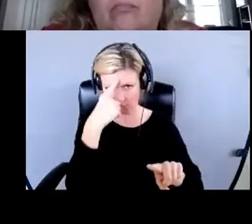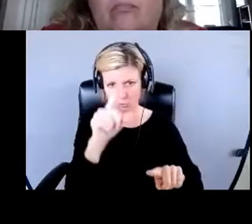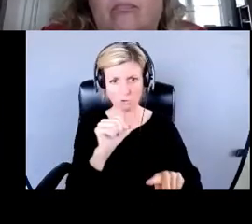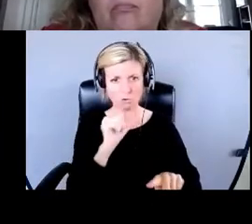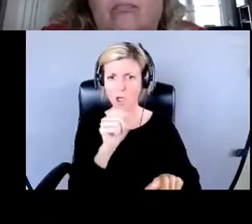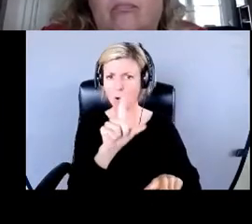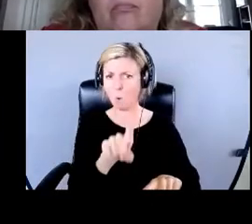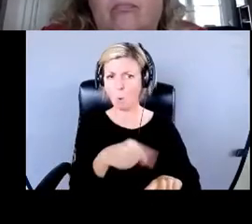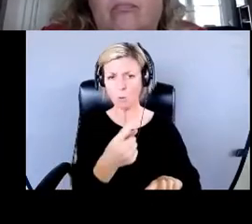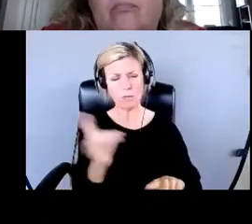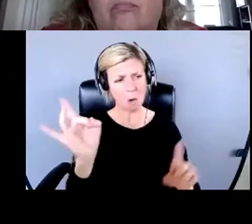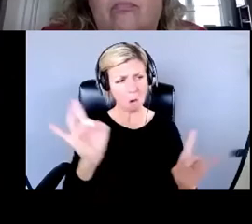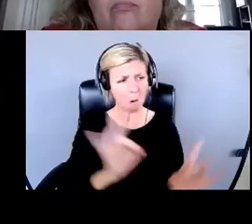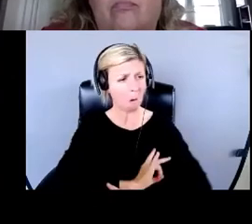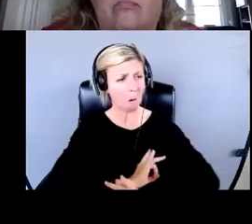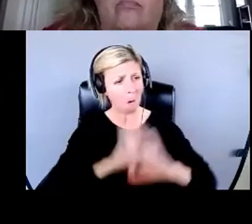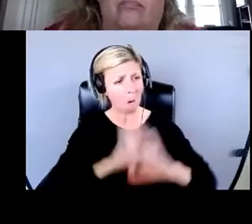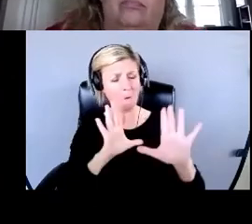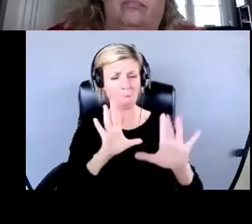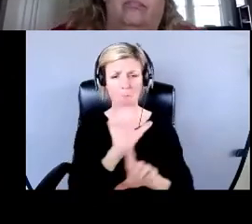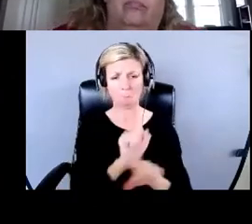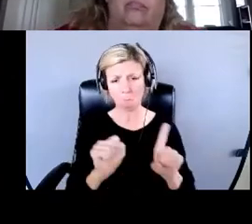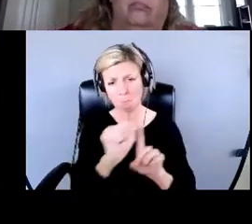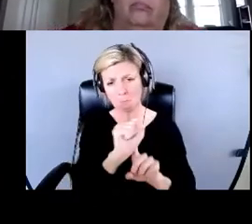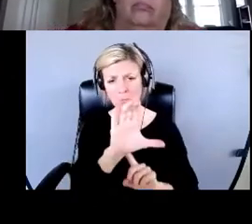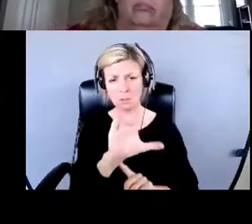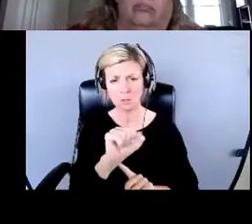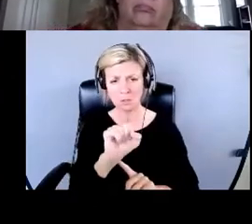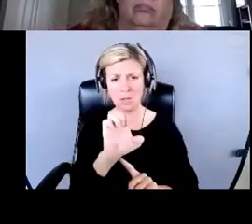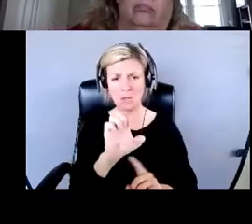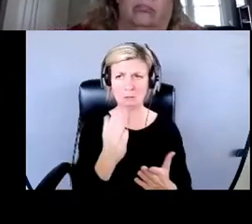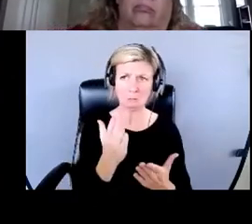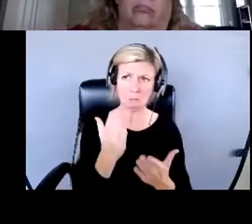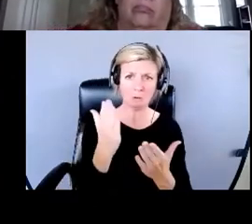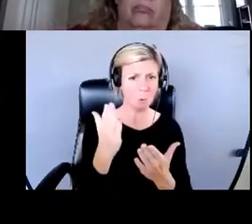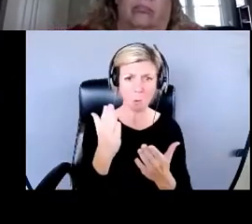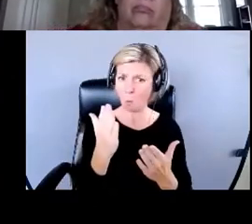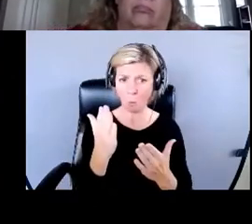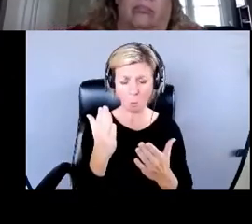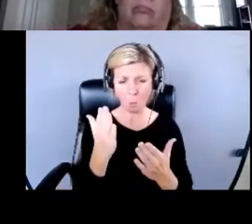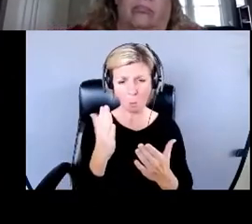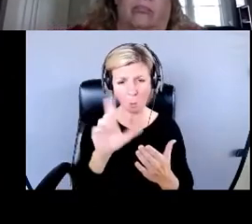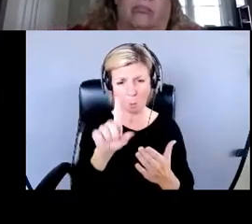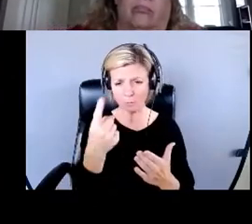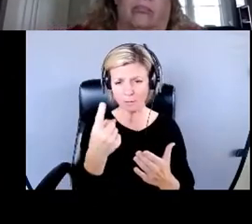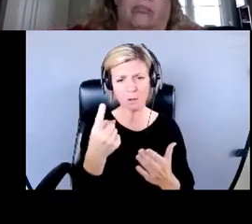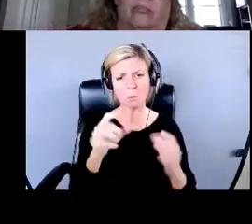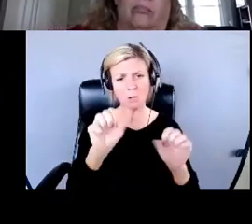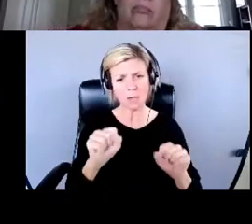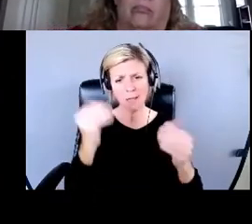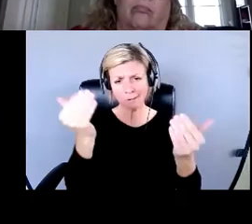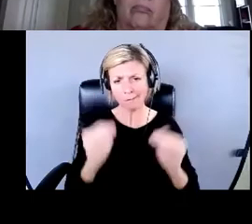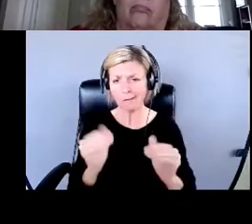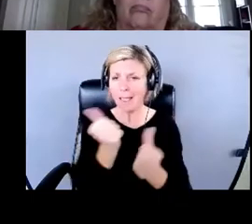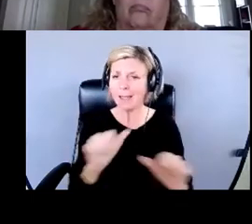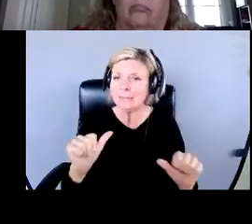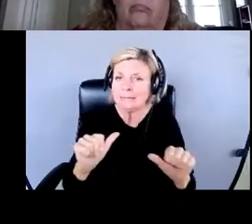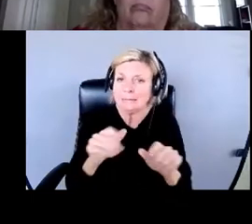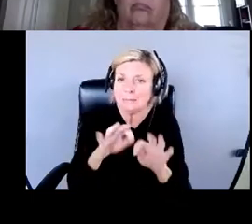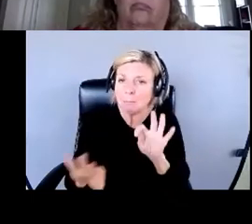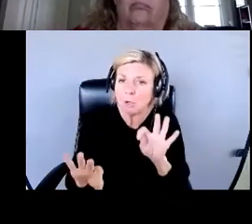to, the cases could be very simple, mild. And I think a lot of times when people think